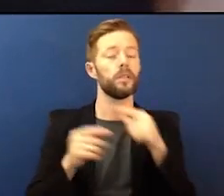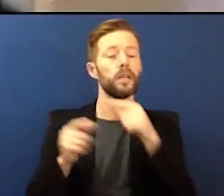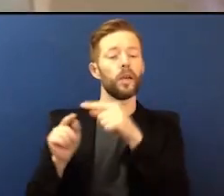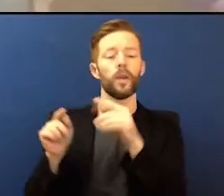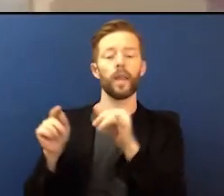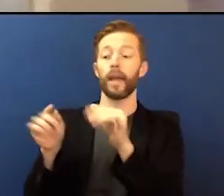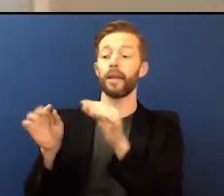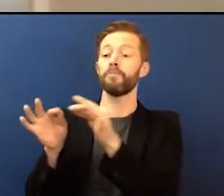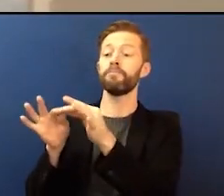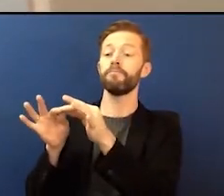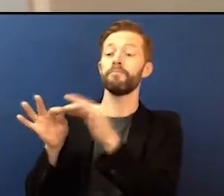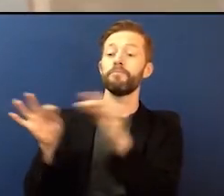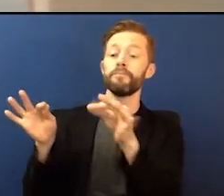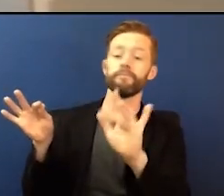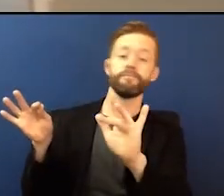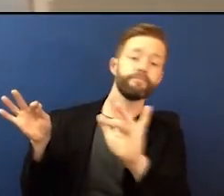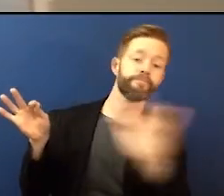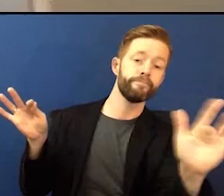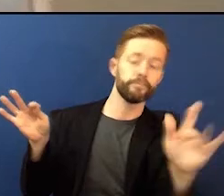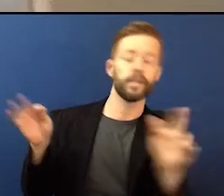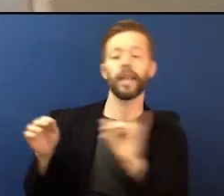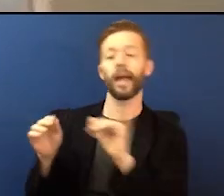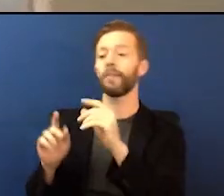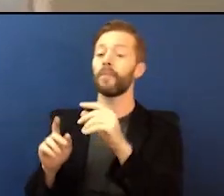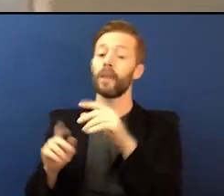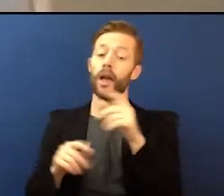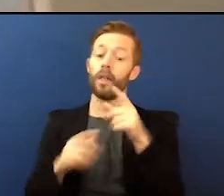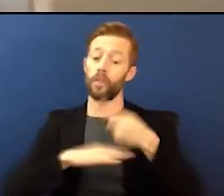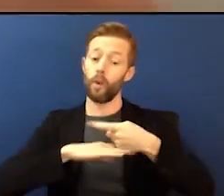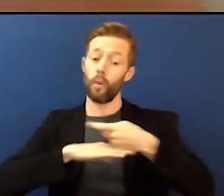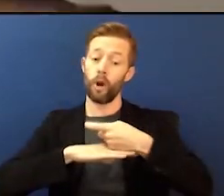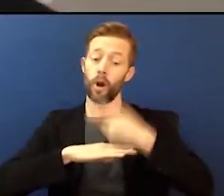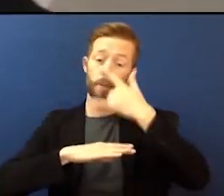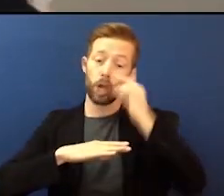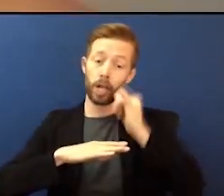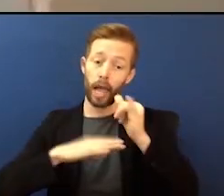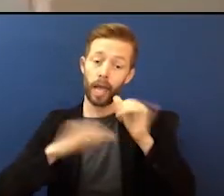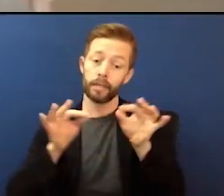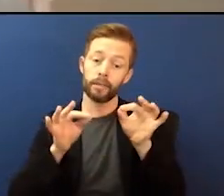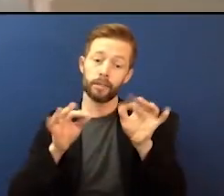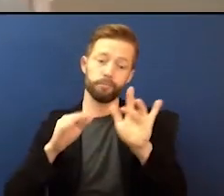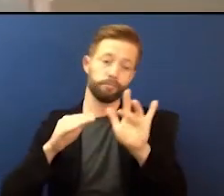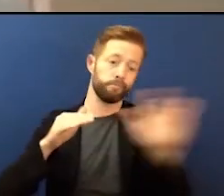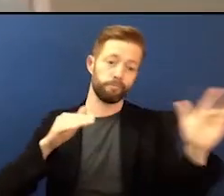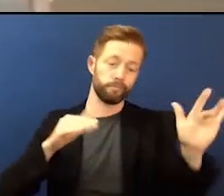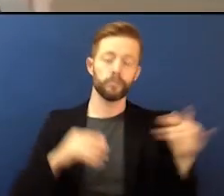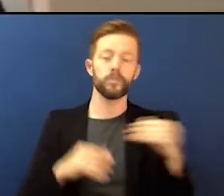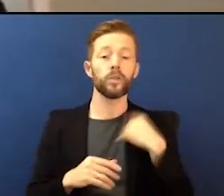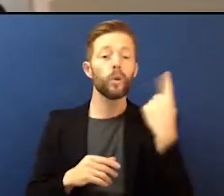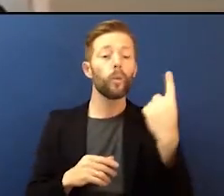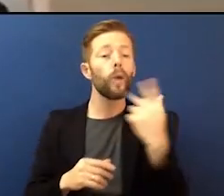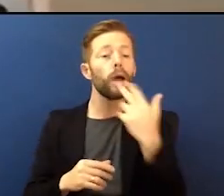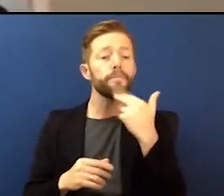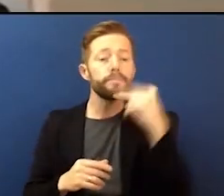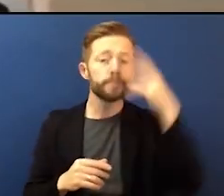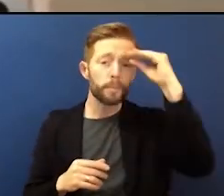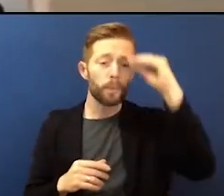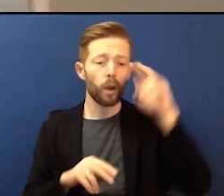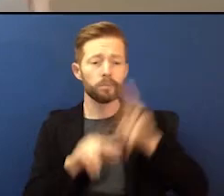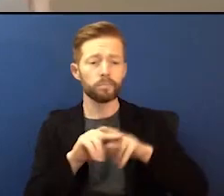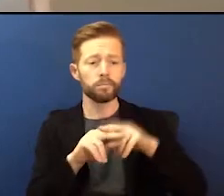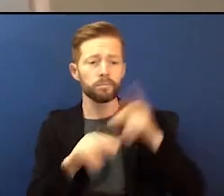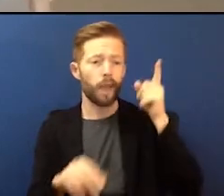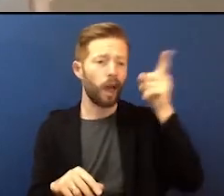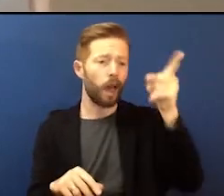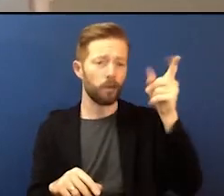they were like sentence starters, So the worm looked like, and then you fill in. And one little boy was sitting in the